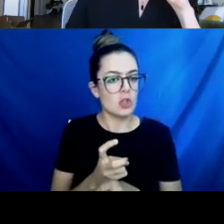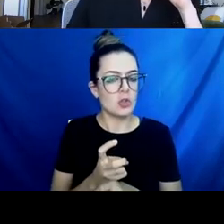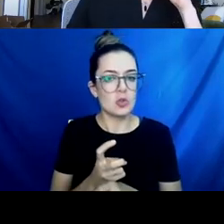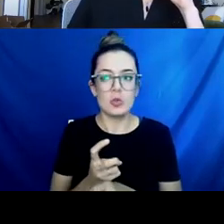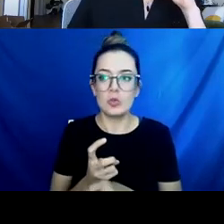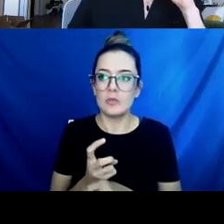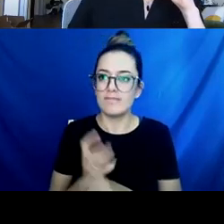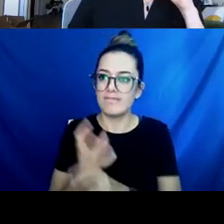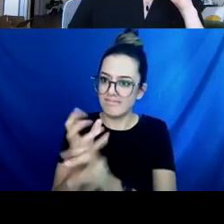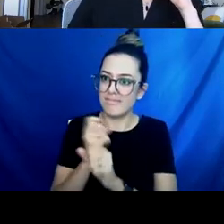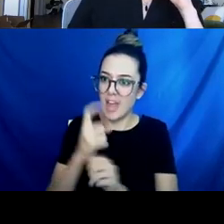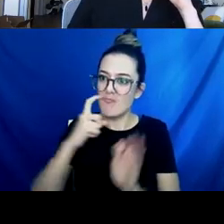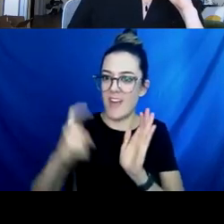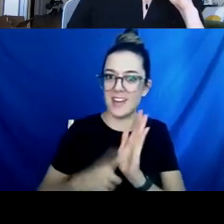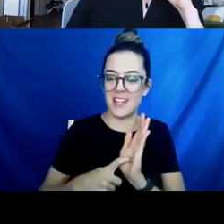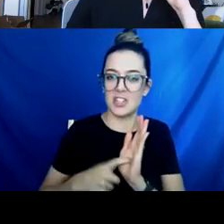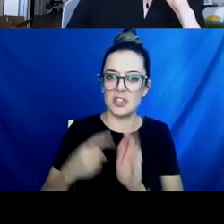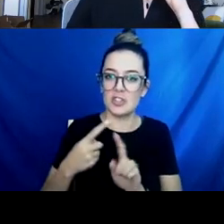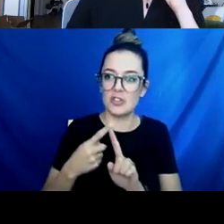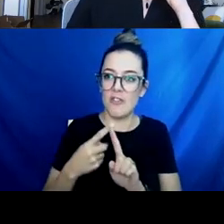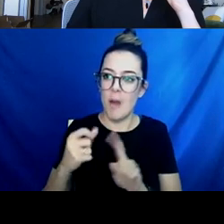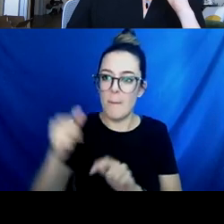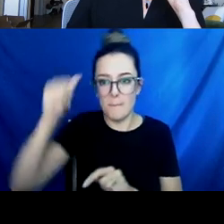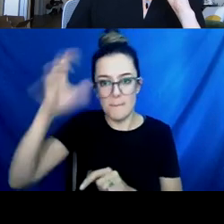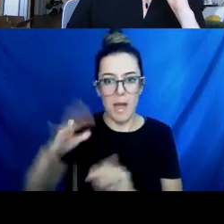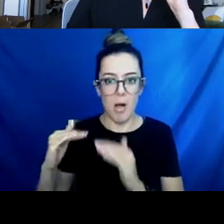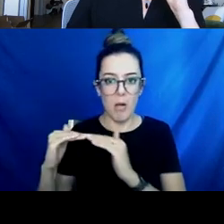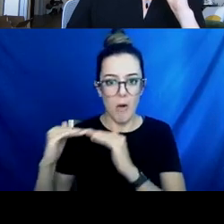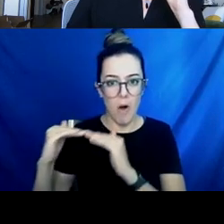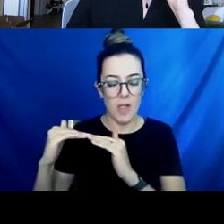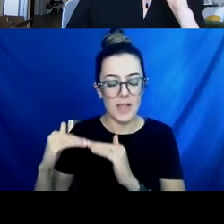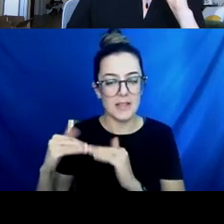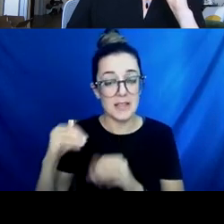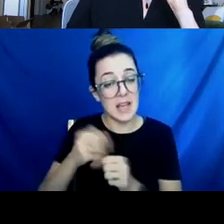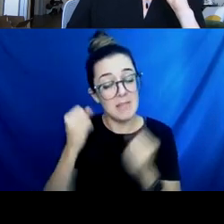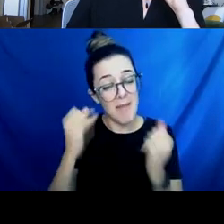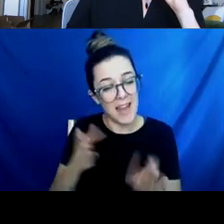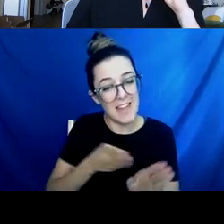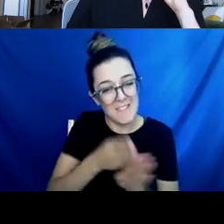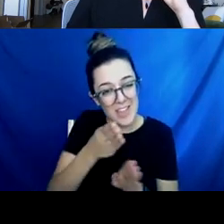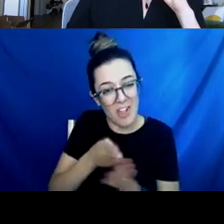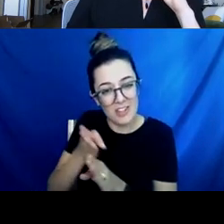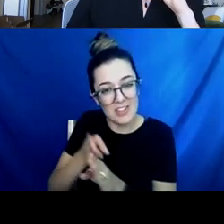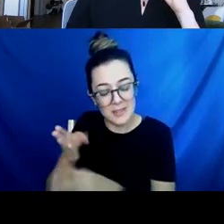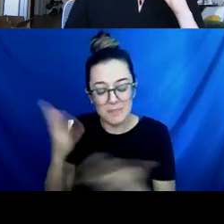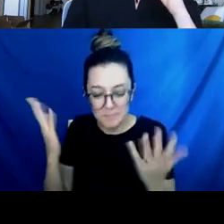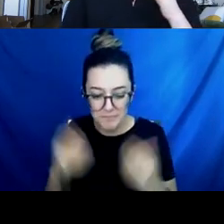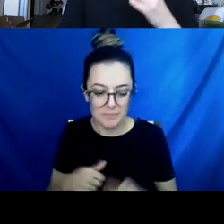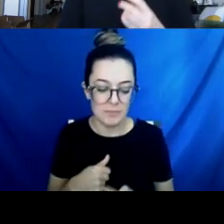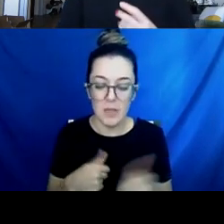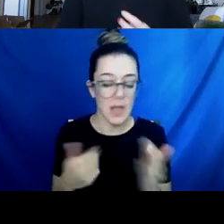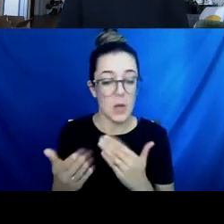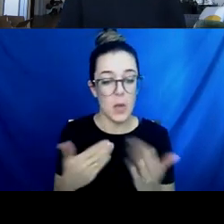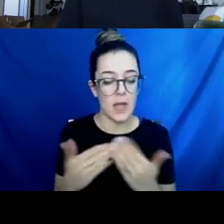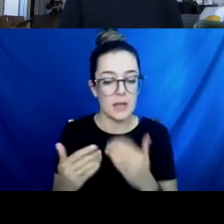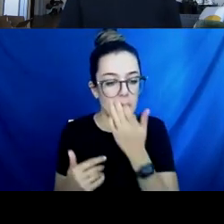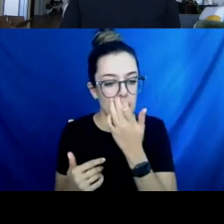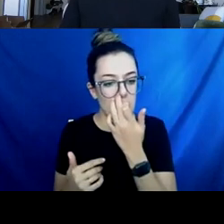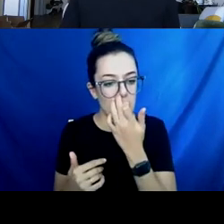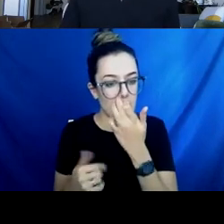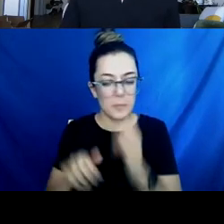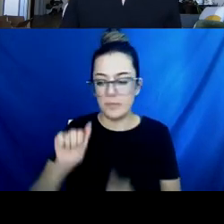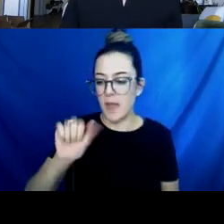fields by her male colleagues. But yeah, I don't believe it. I don't think of it as